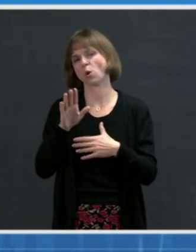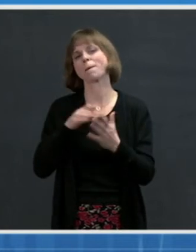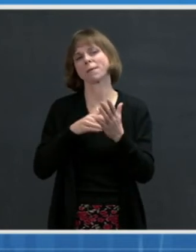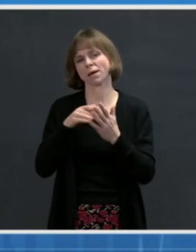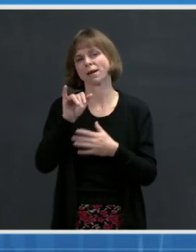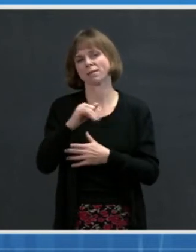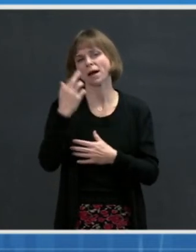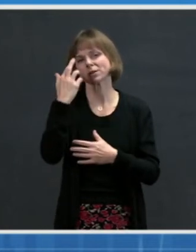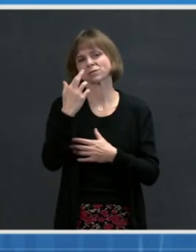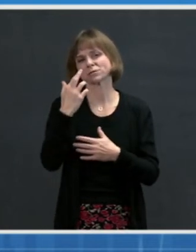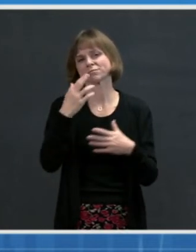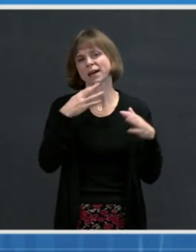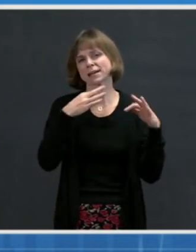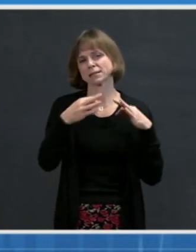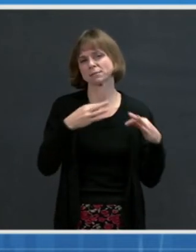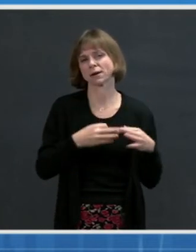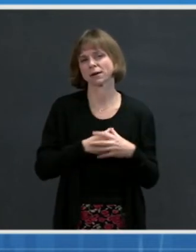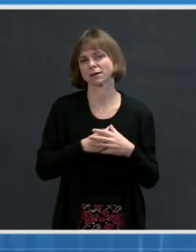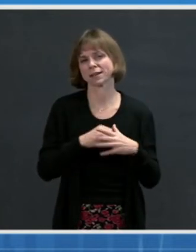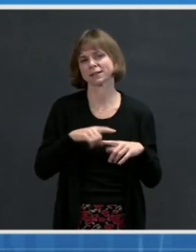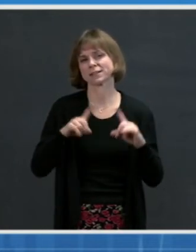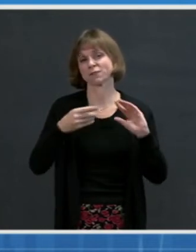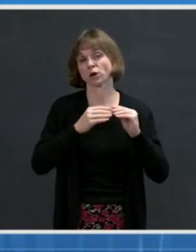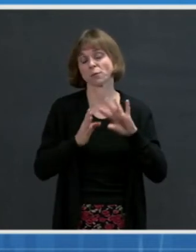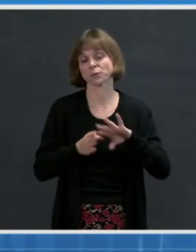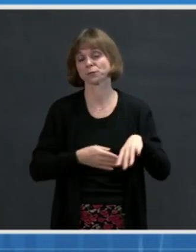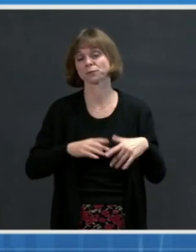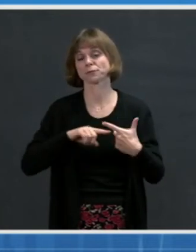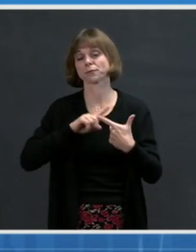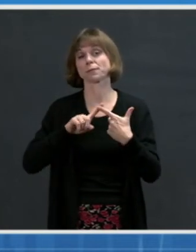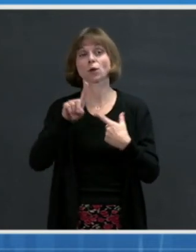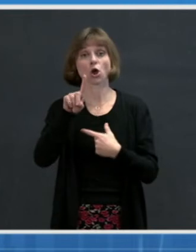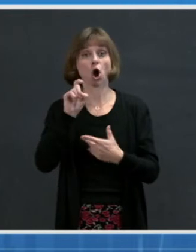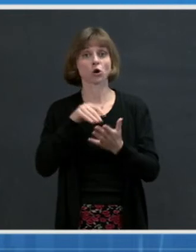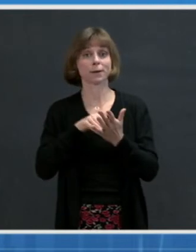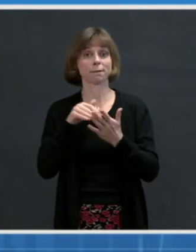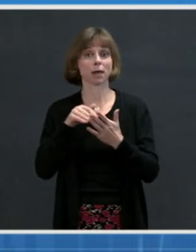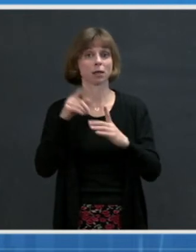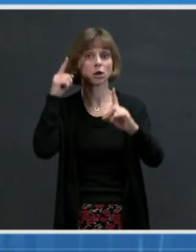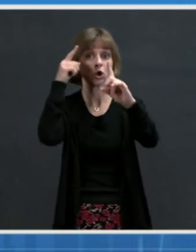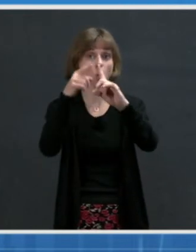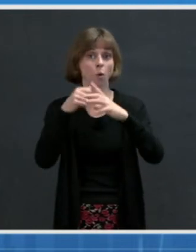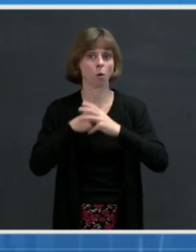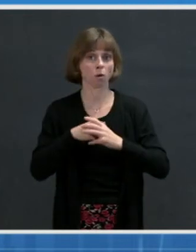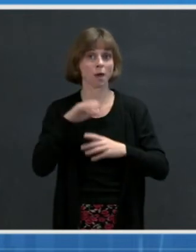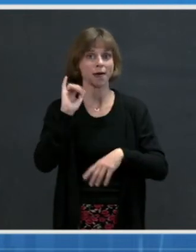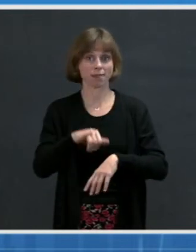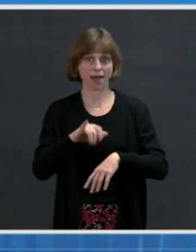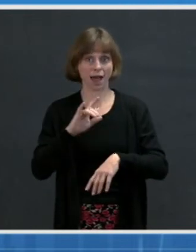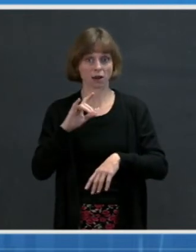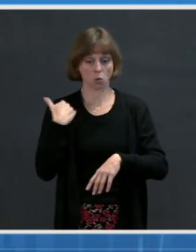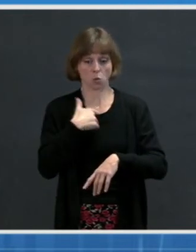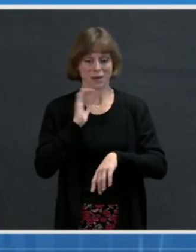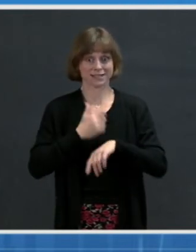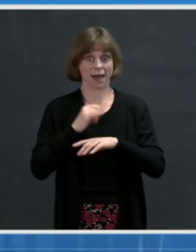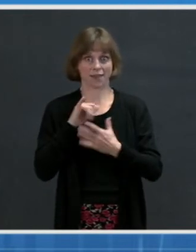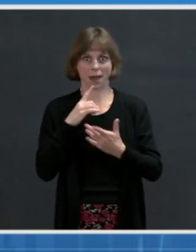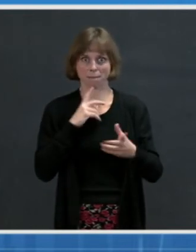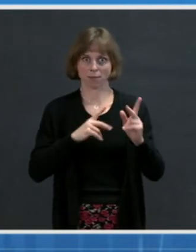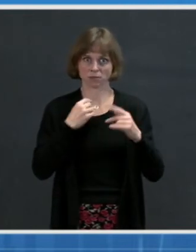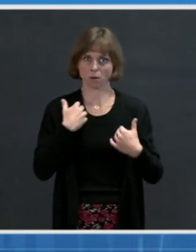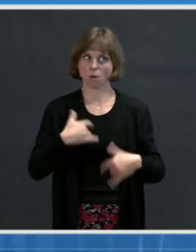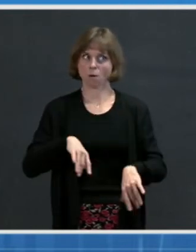Your next question was that around the 100 million goal. That goal, when we set it, was an ambitious goal. Many people talked